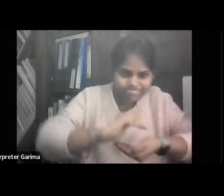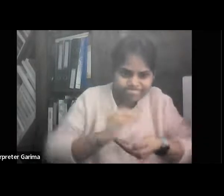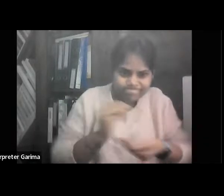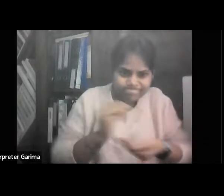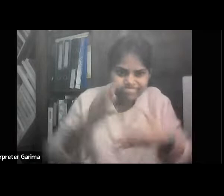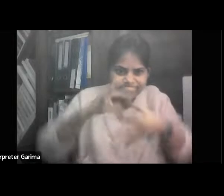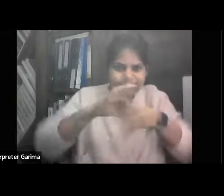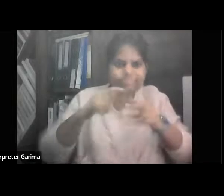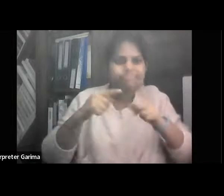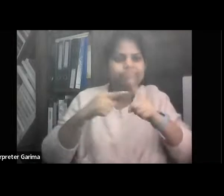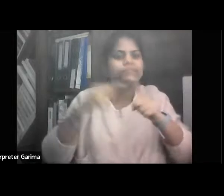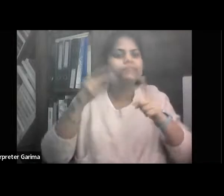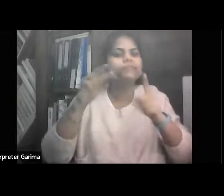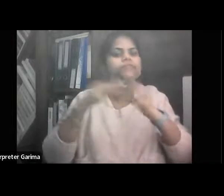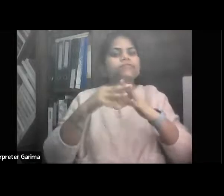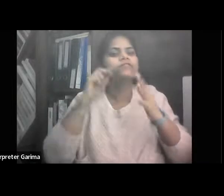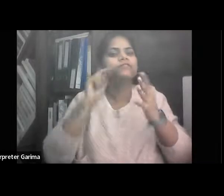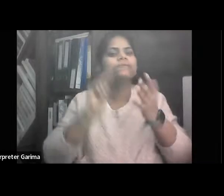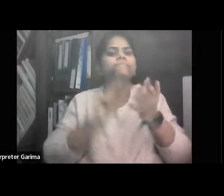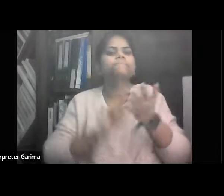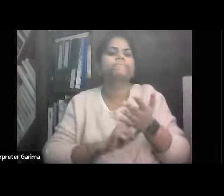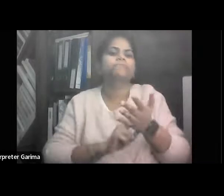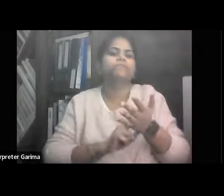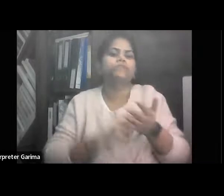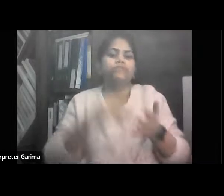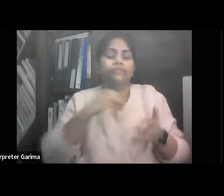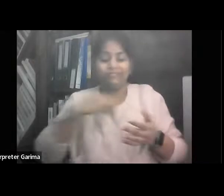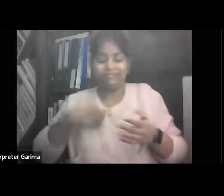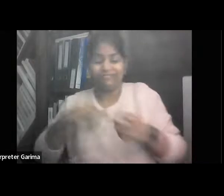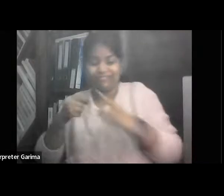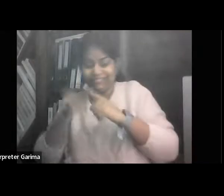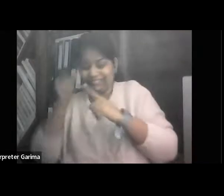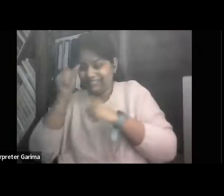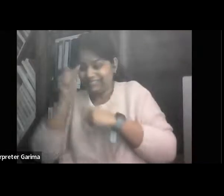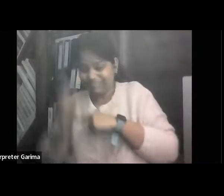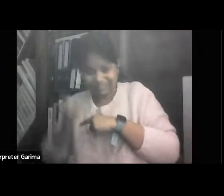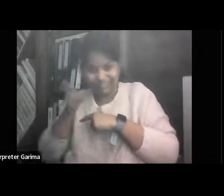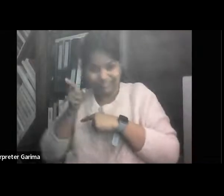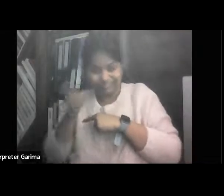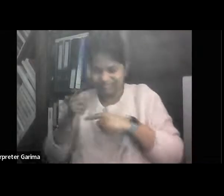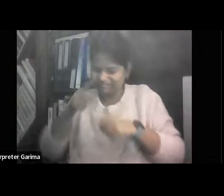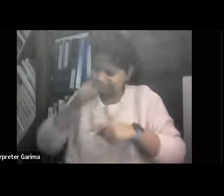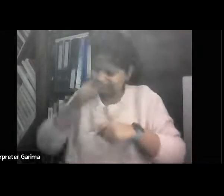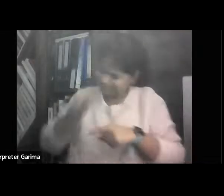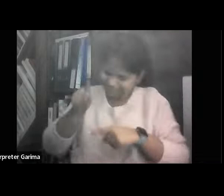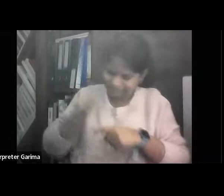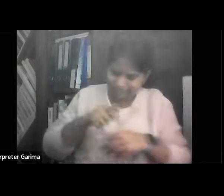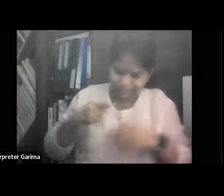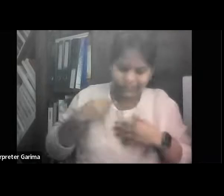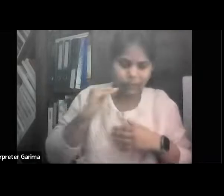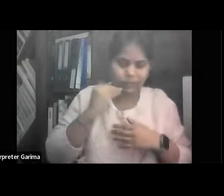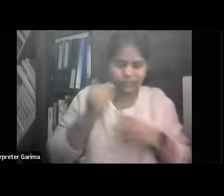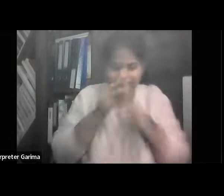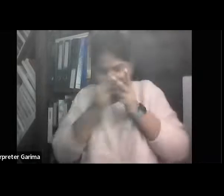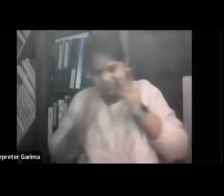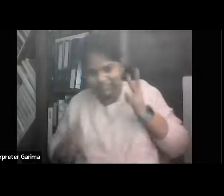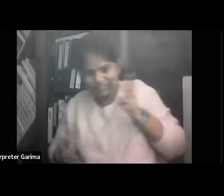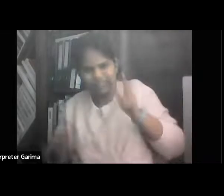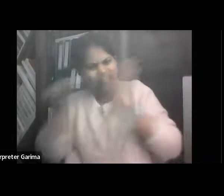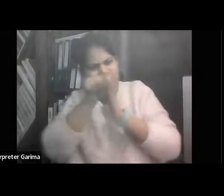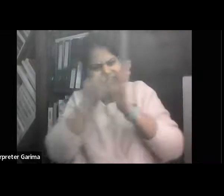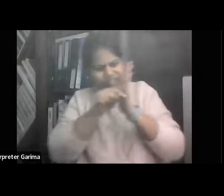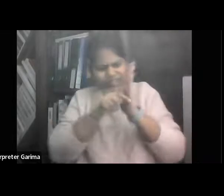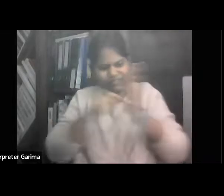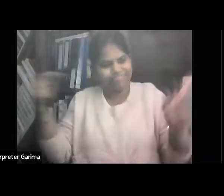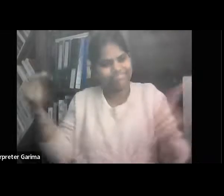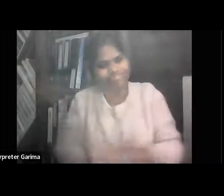Thakkar's scientific discourse turns contrived and futile when it is divulged that he unethically performed the surgery